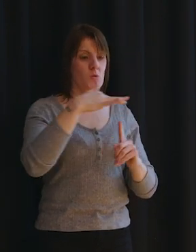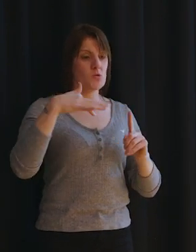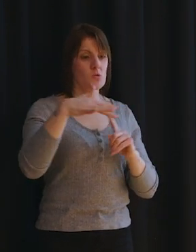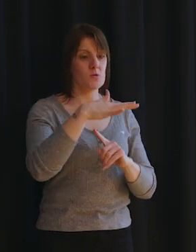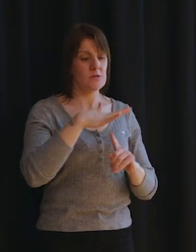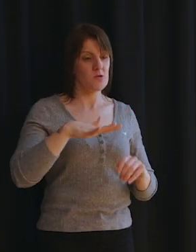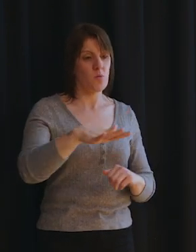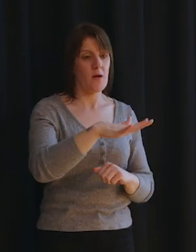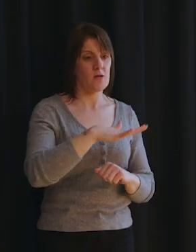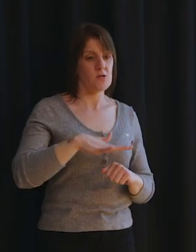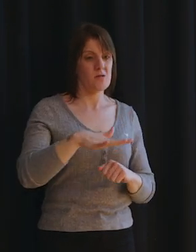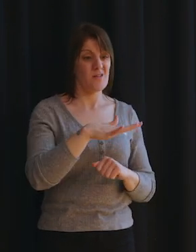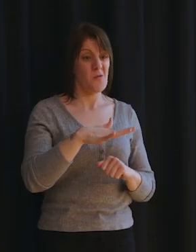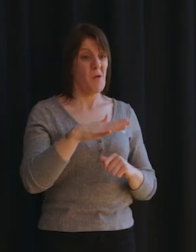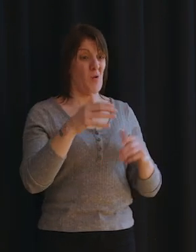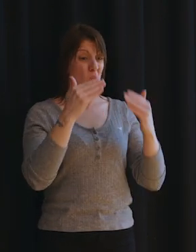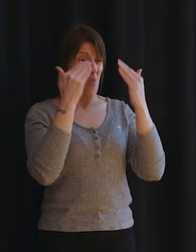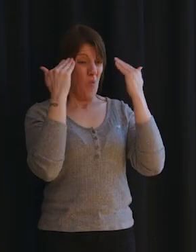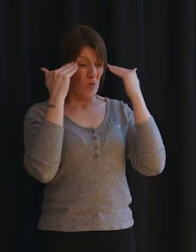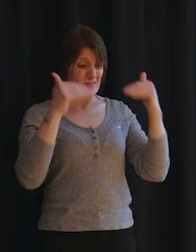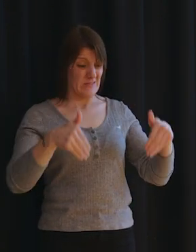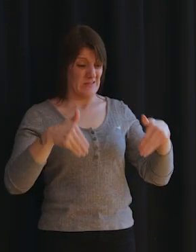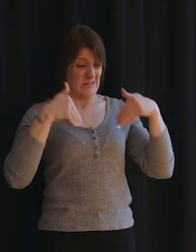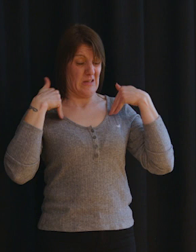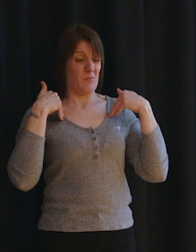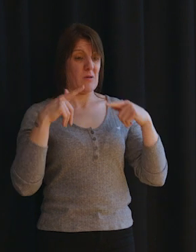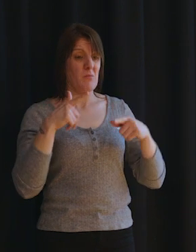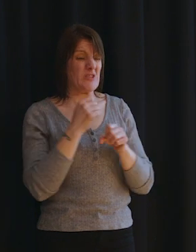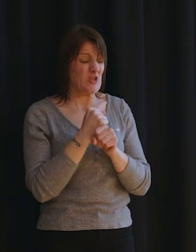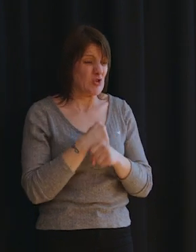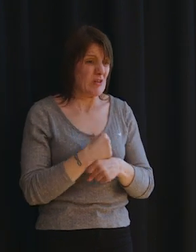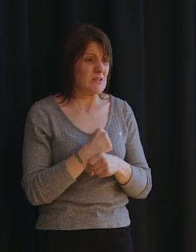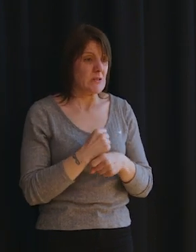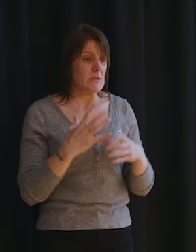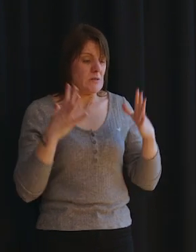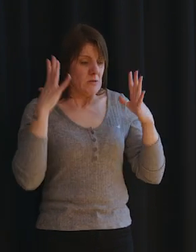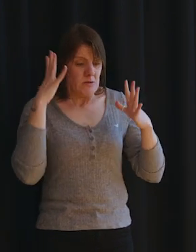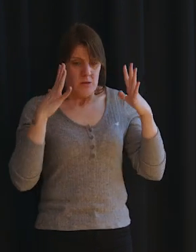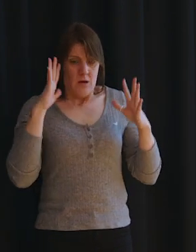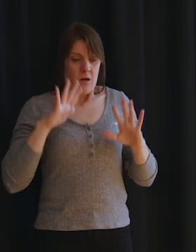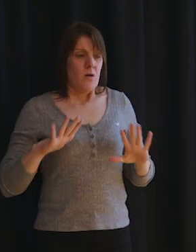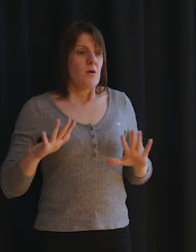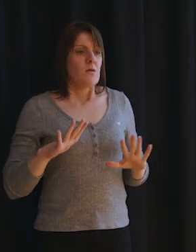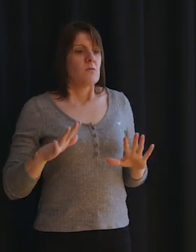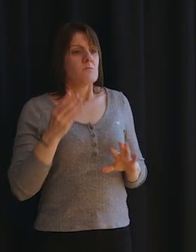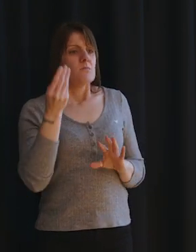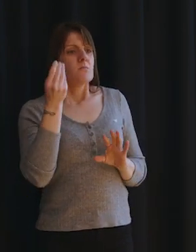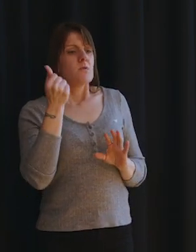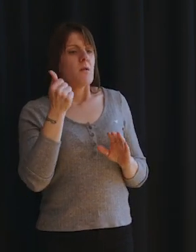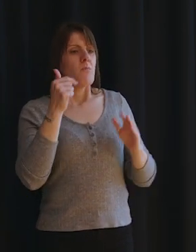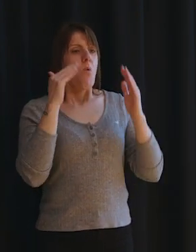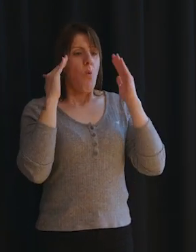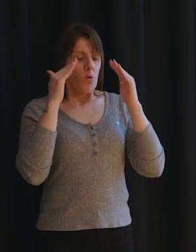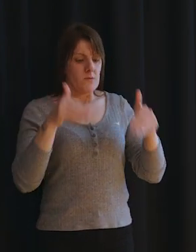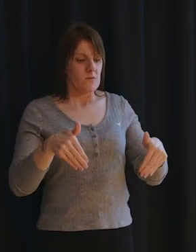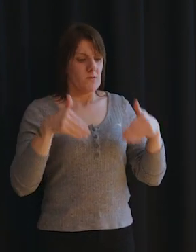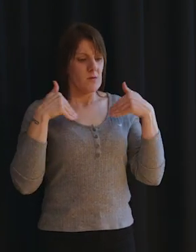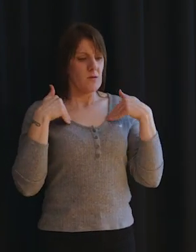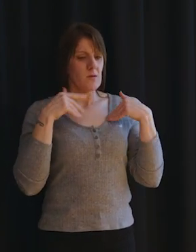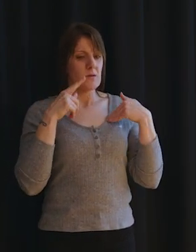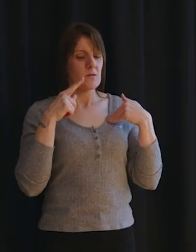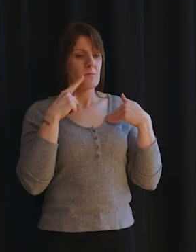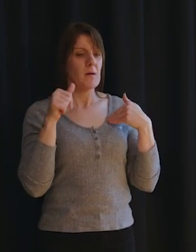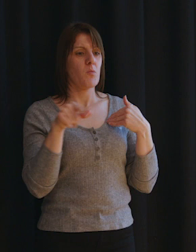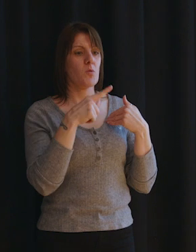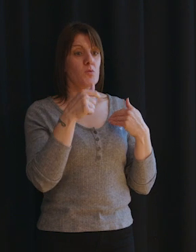situations and sensory can make autistic people feel stressed and anxious. Some autistic people might also use or